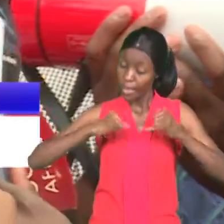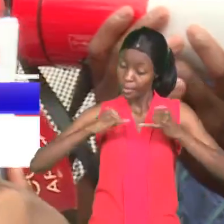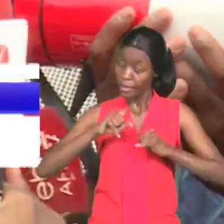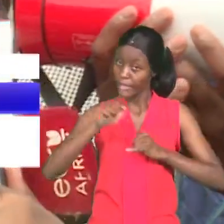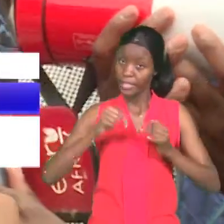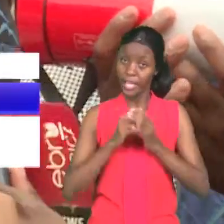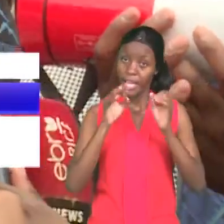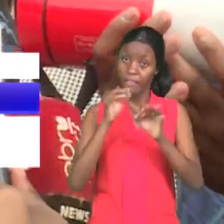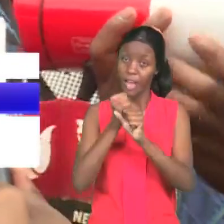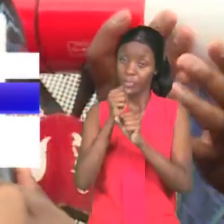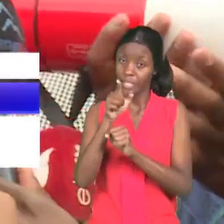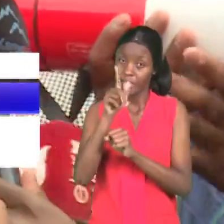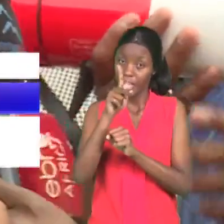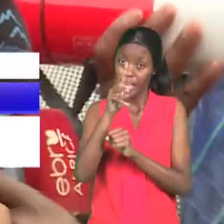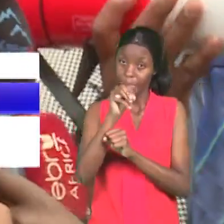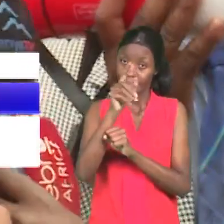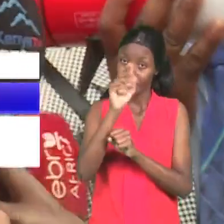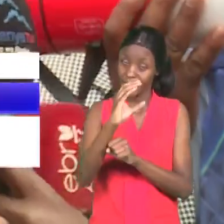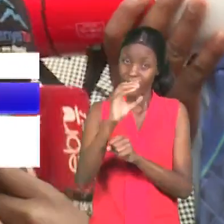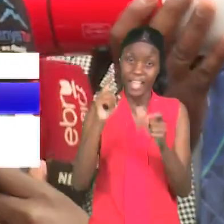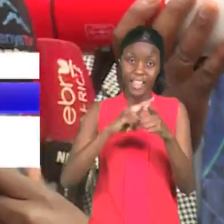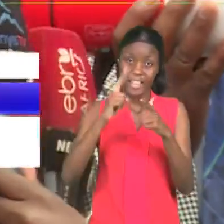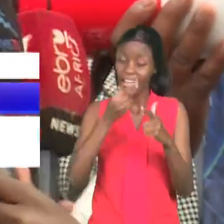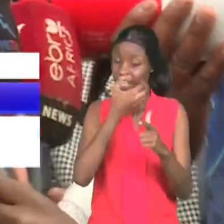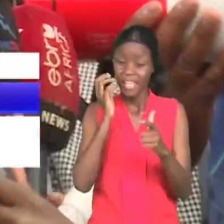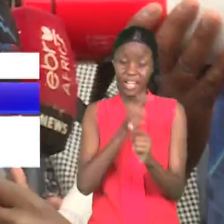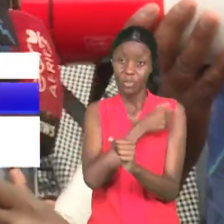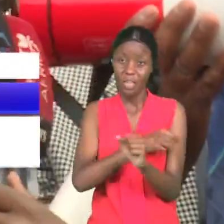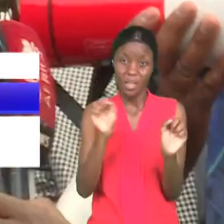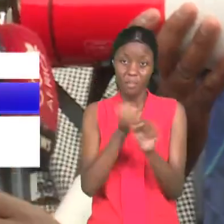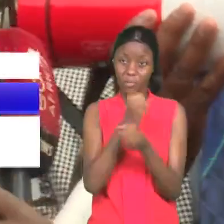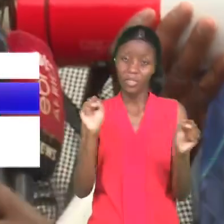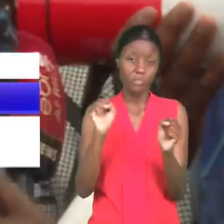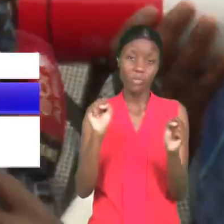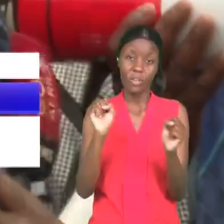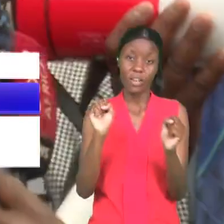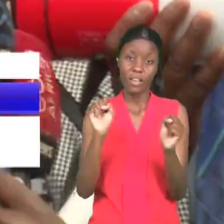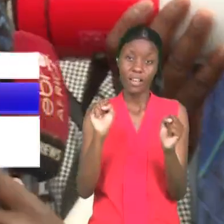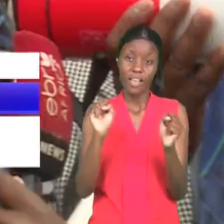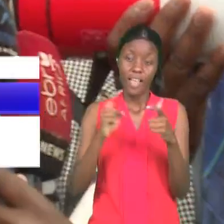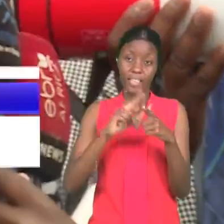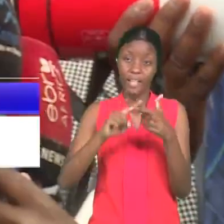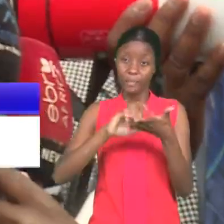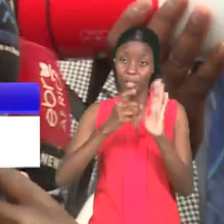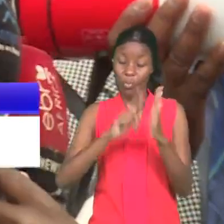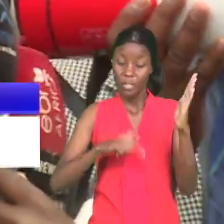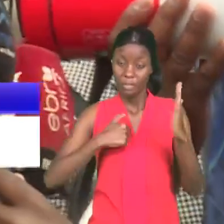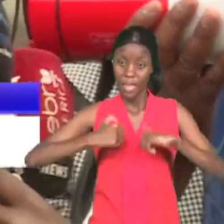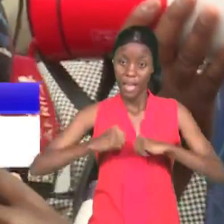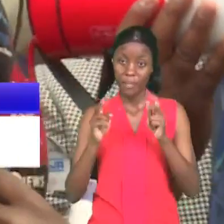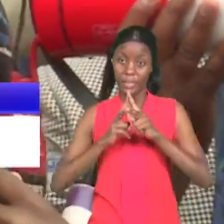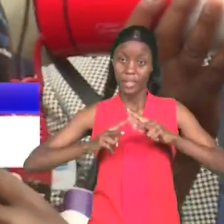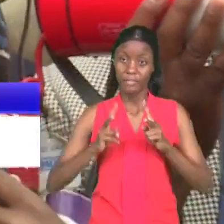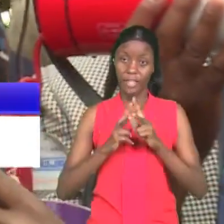tumefanya ya KMTC, ni ya Kenyana itatushinda? Kwa tutaifanya, hiyo ndiyo tunawakikishia. Kwa hivyo nimefurahi kwamba.